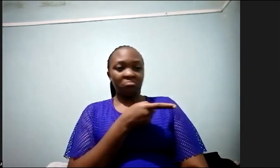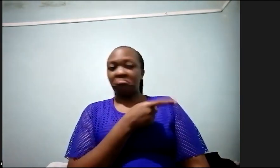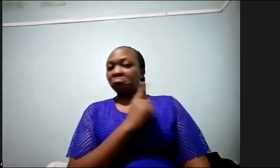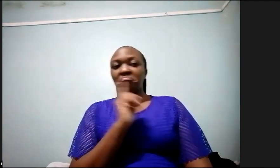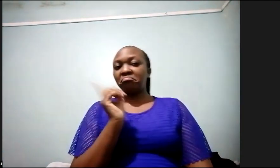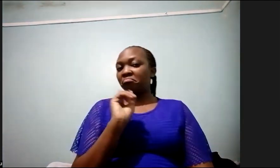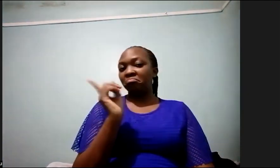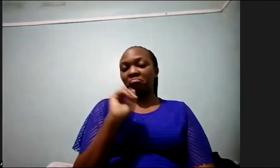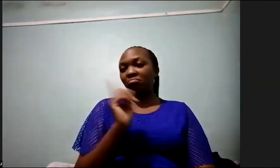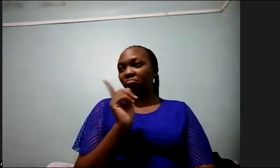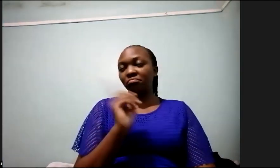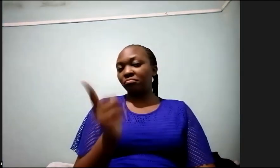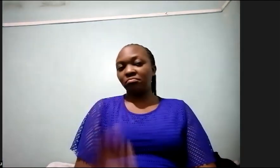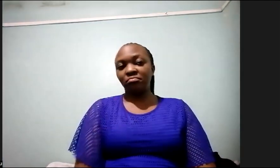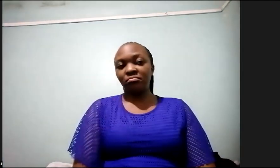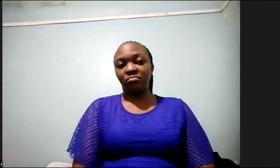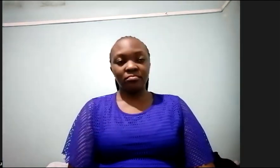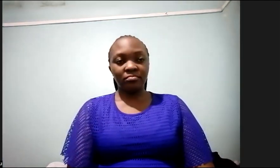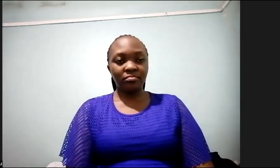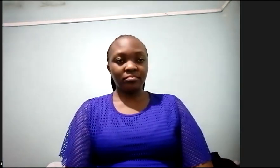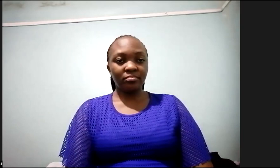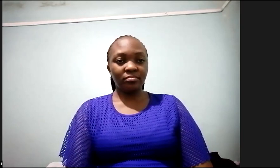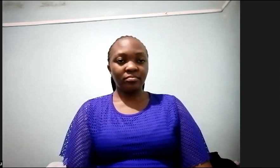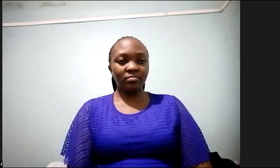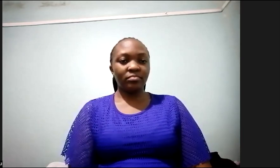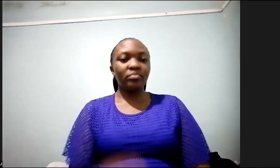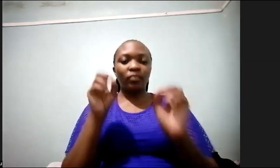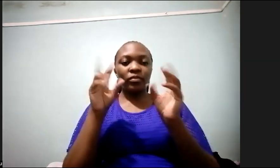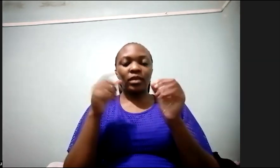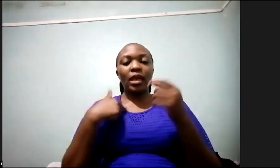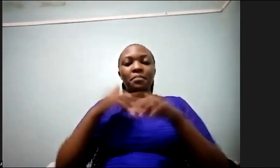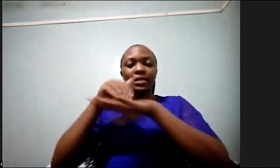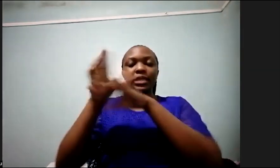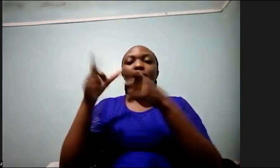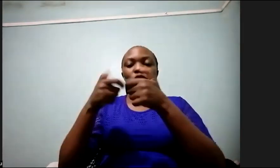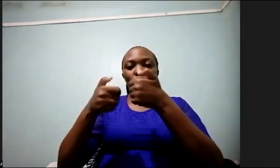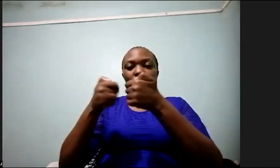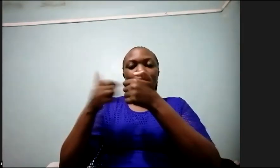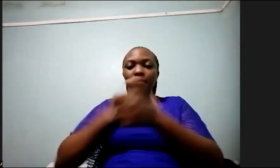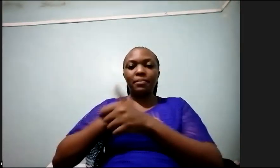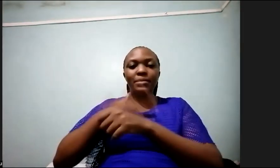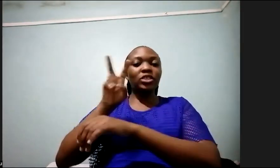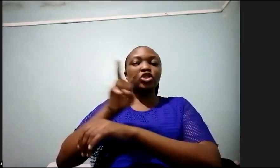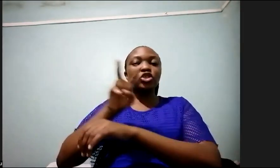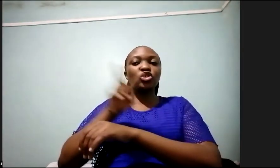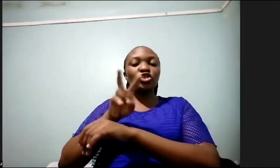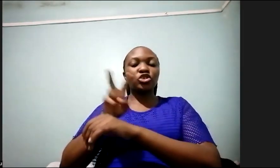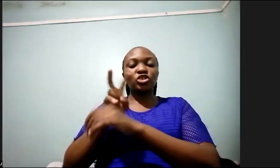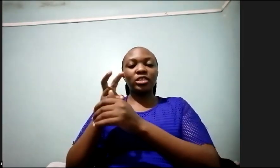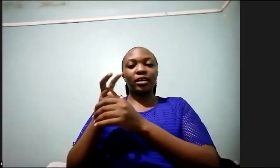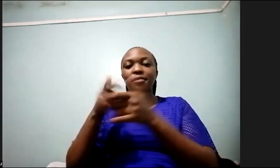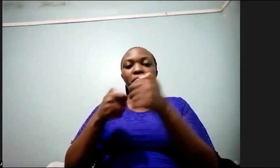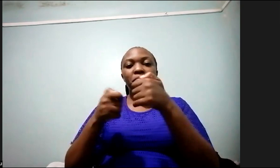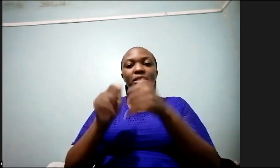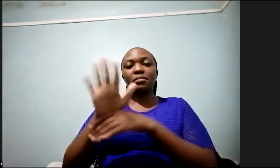Okay, I'm chatting you. Check your inbox. So,